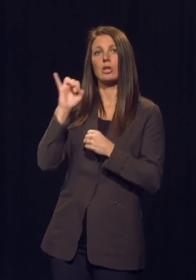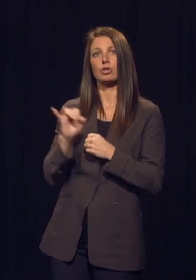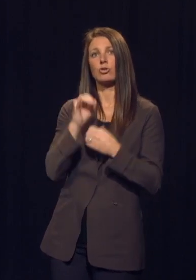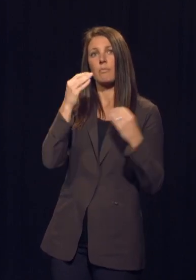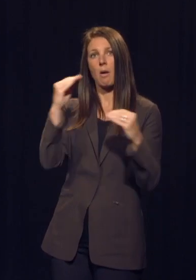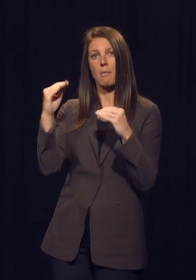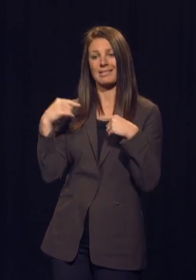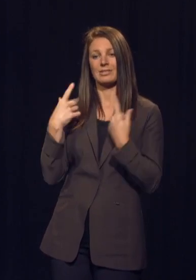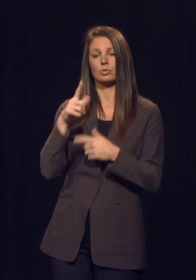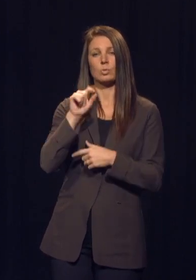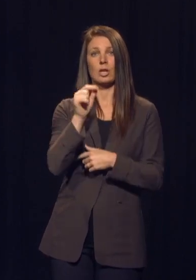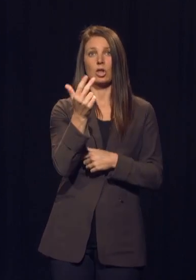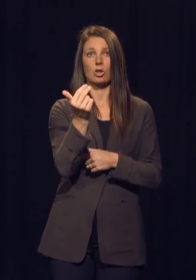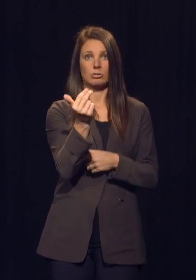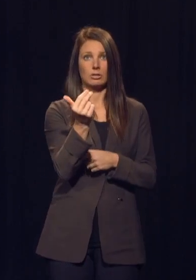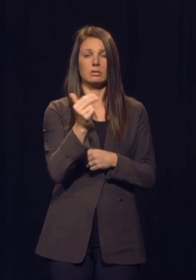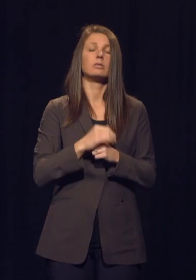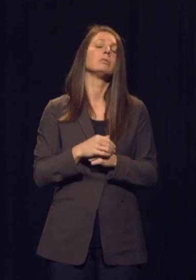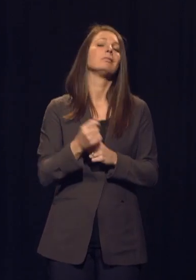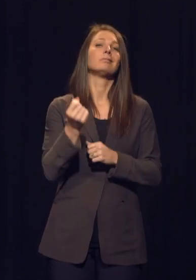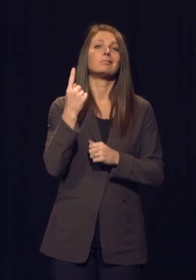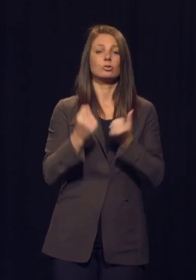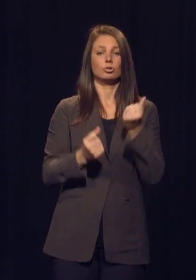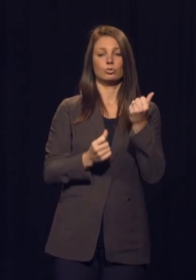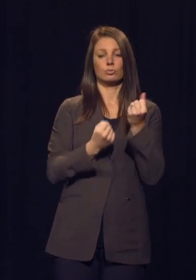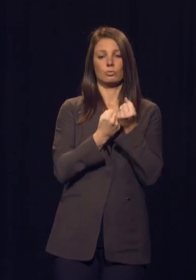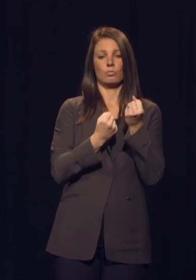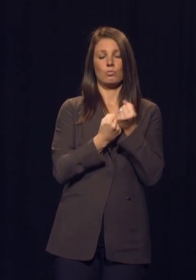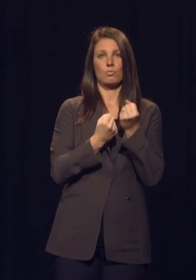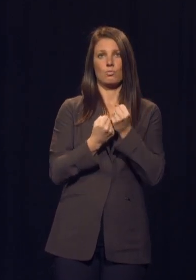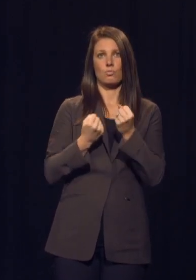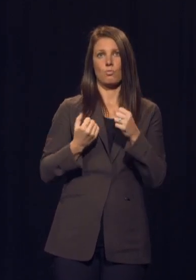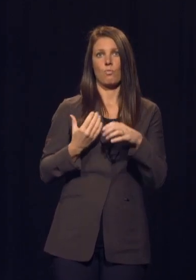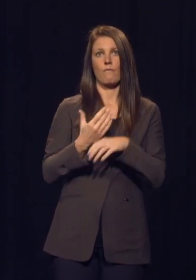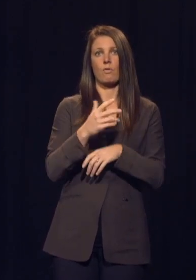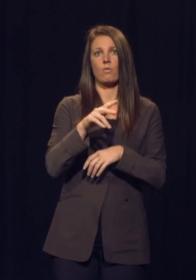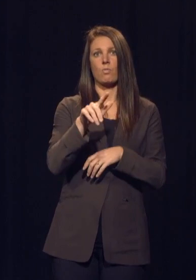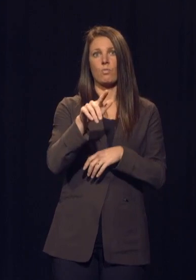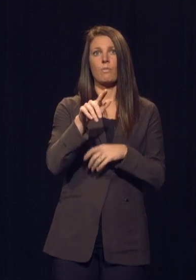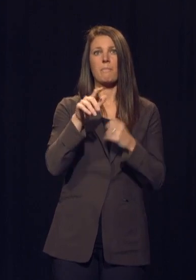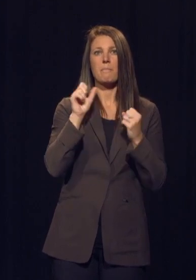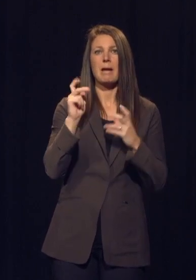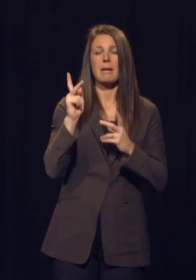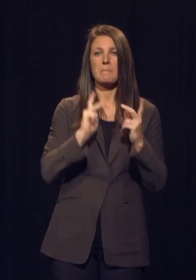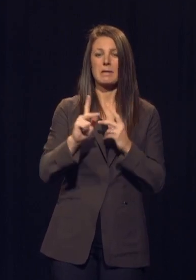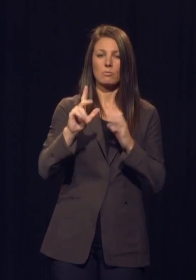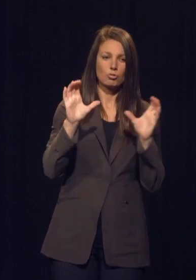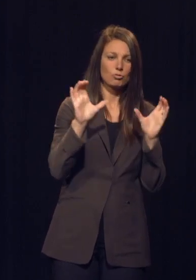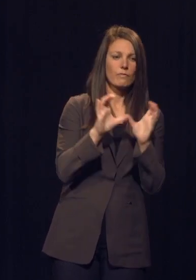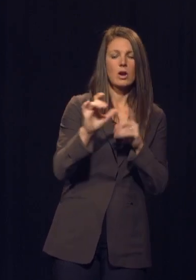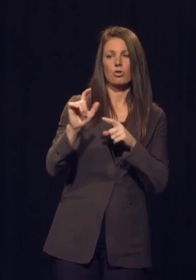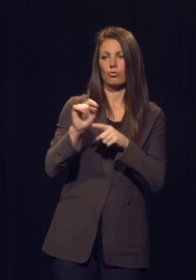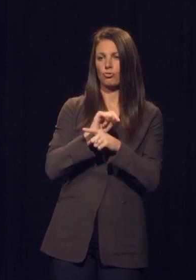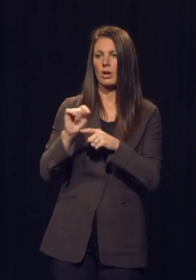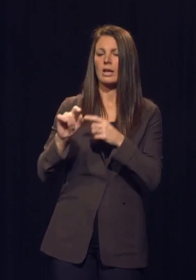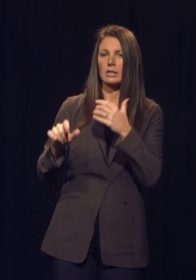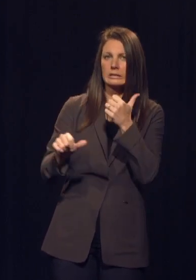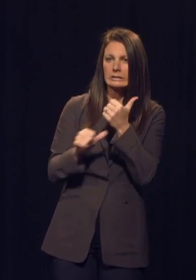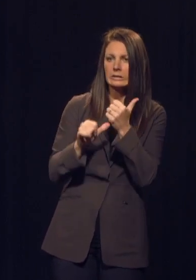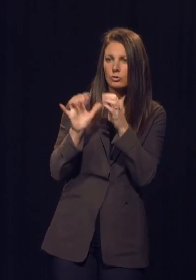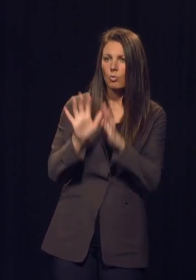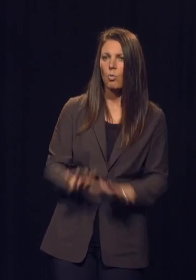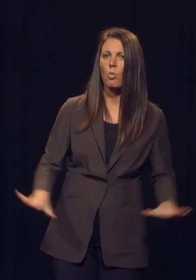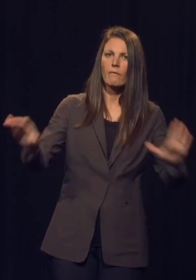since 2013. With the support of more than 130 certified and trained enrollment assisters